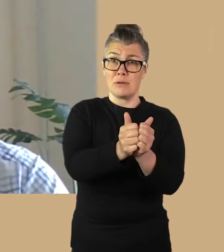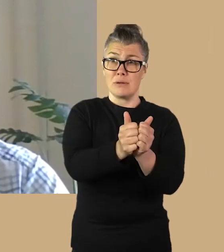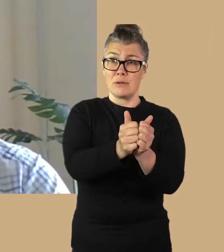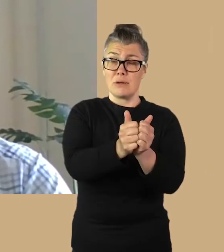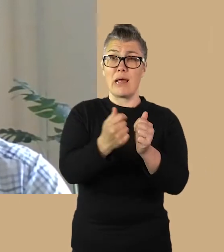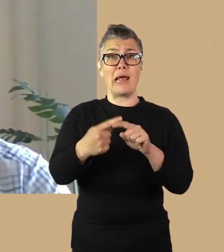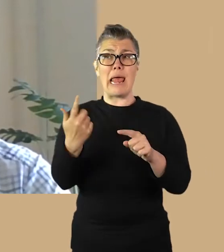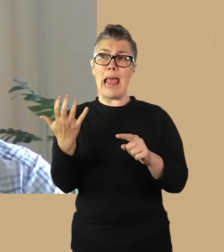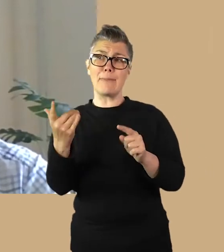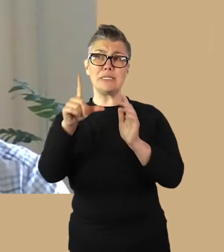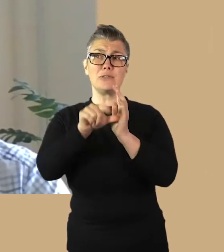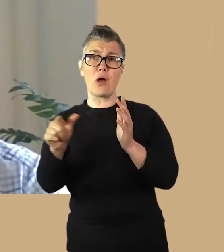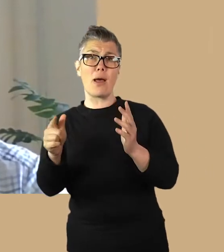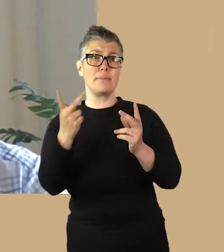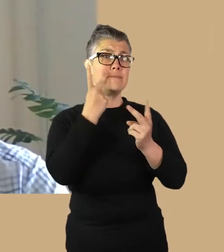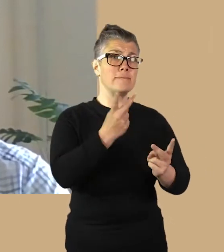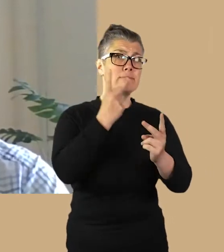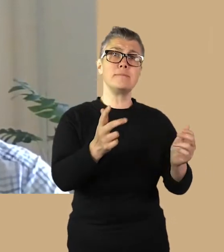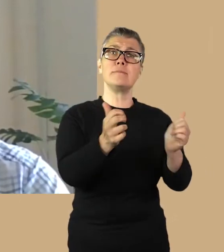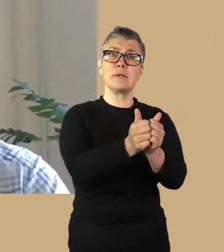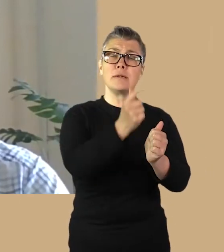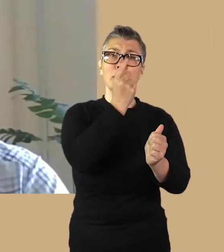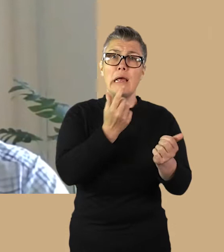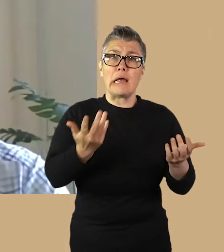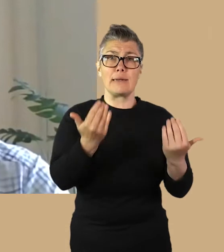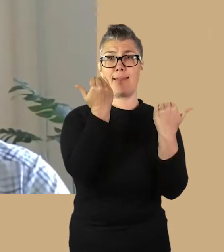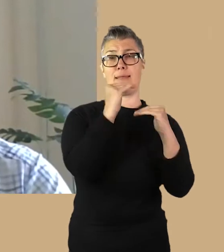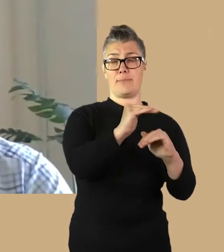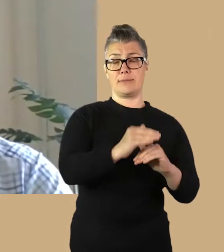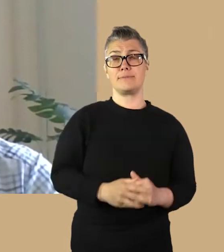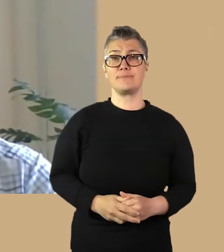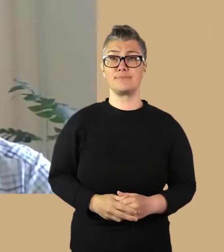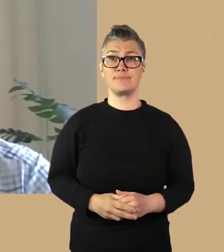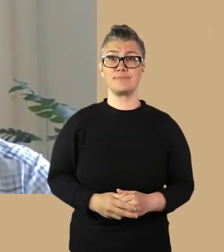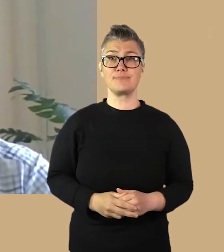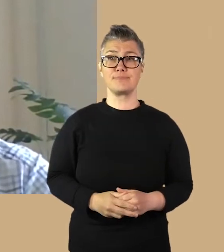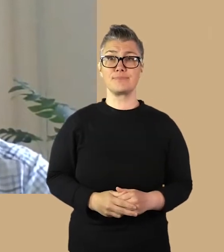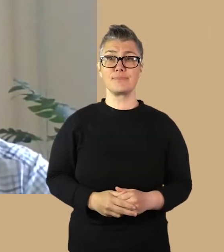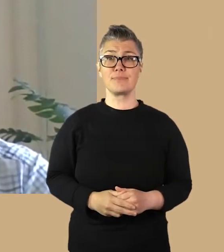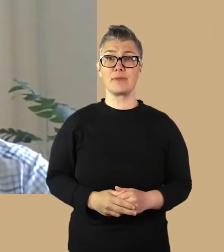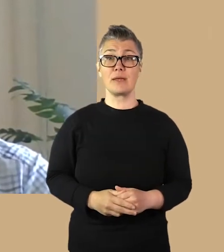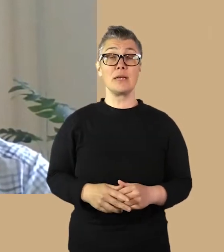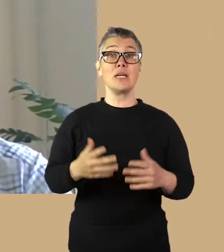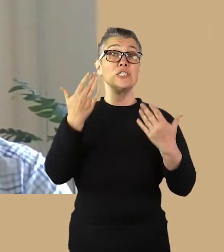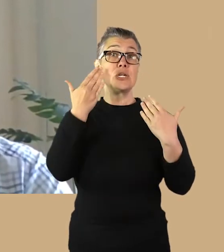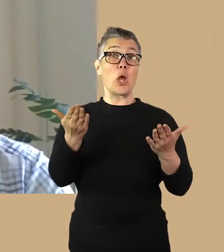appointments and a set number of sessions she was entitled to. She was unaware of